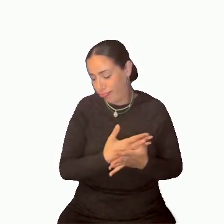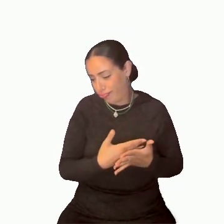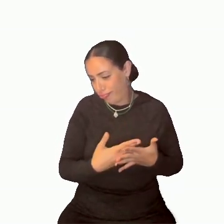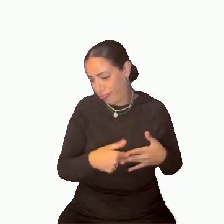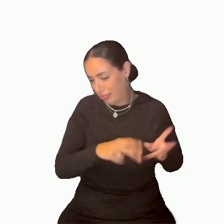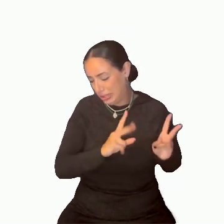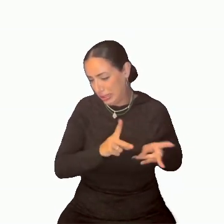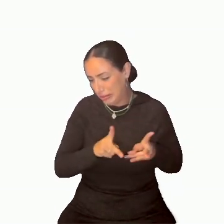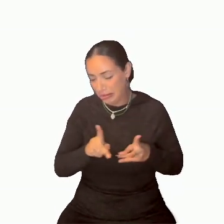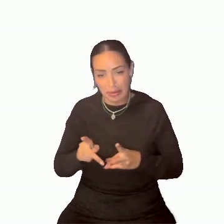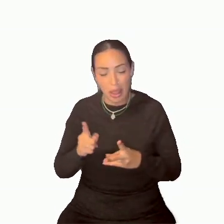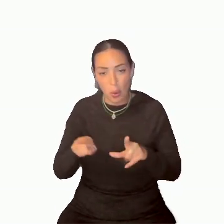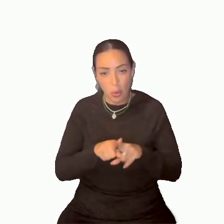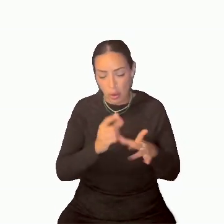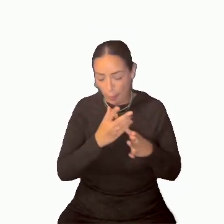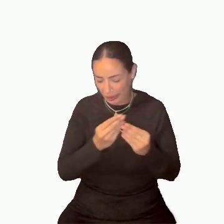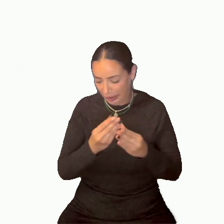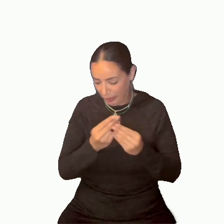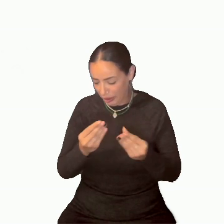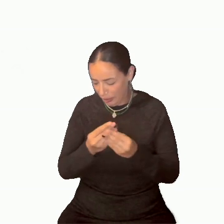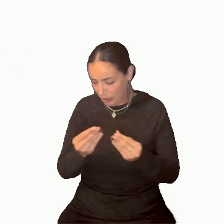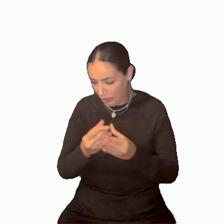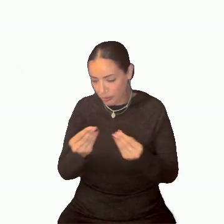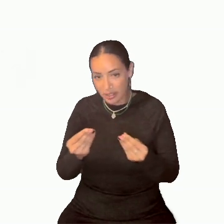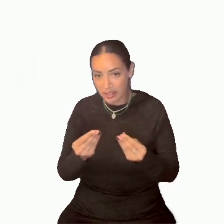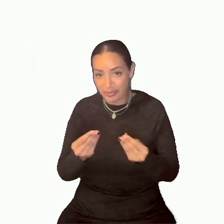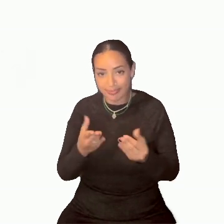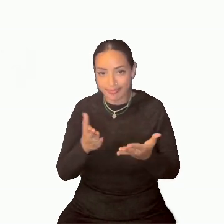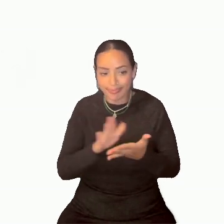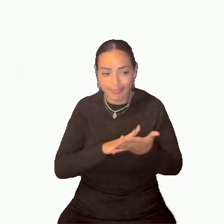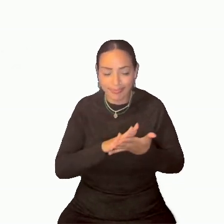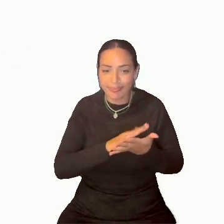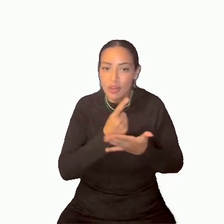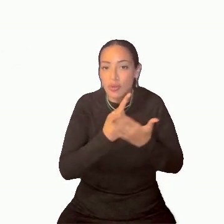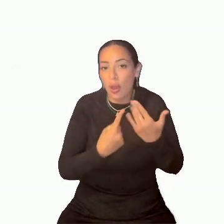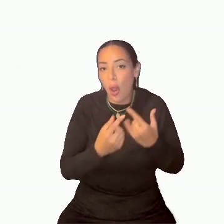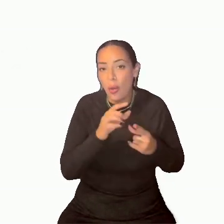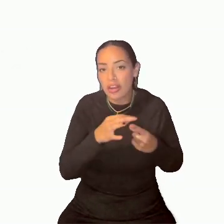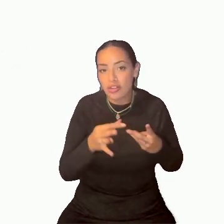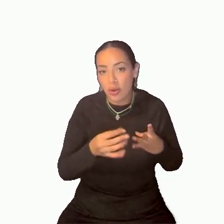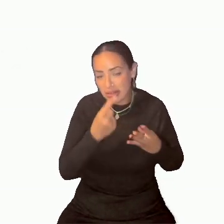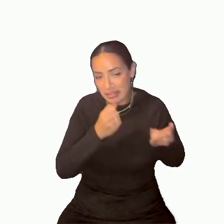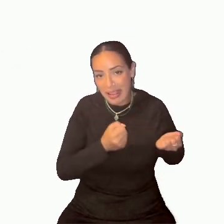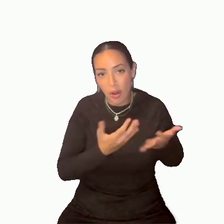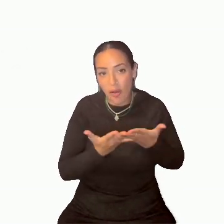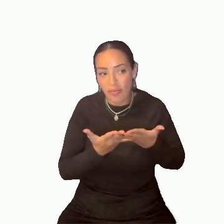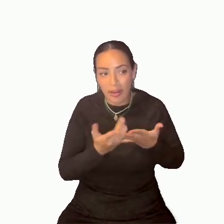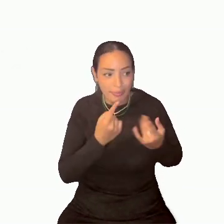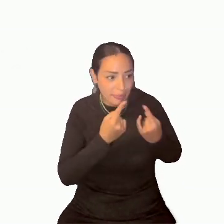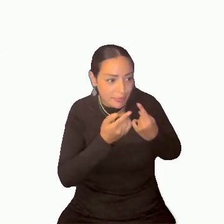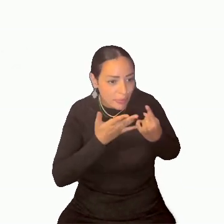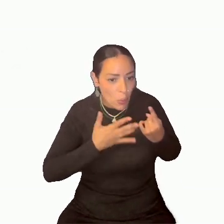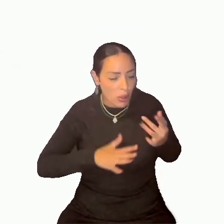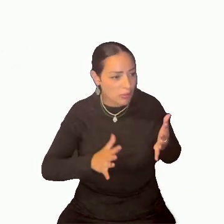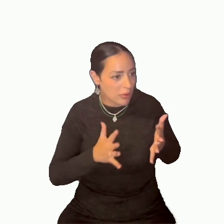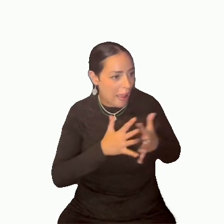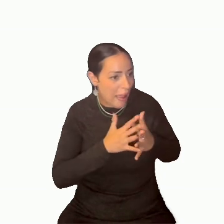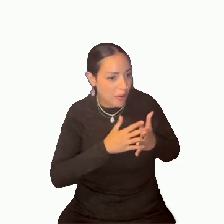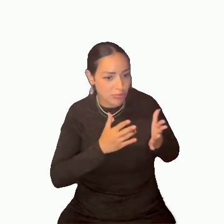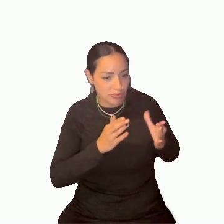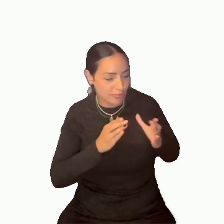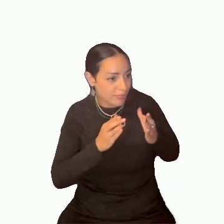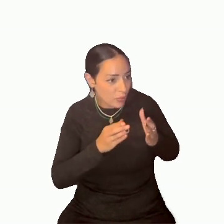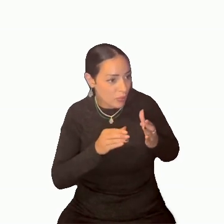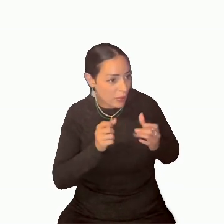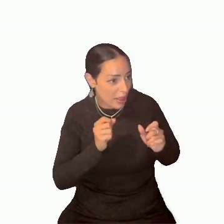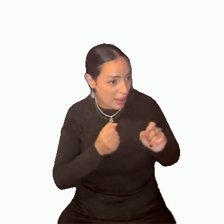deaths and those who were missing meant that often these were the only choices that they could possibly offer families. However, they found that when they did